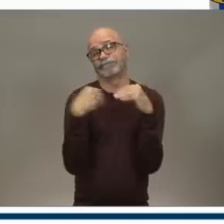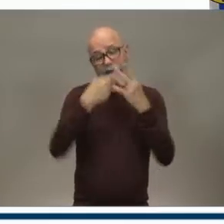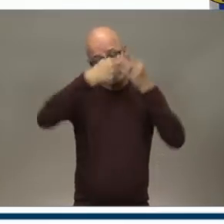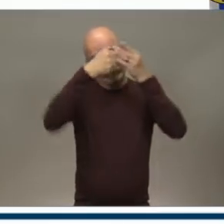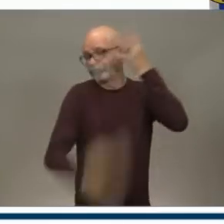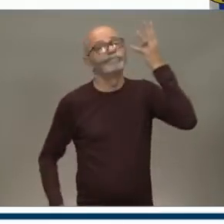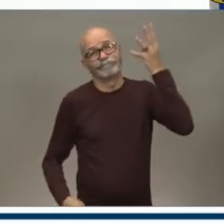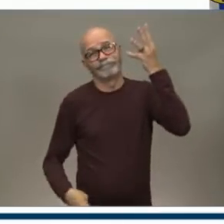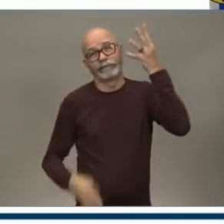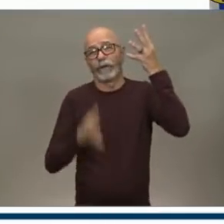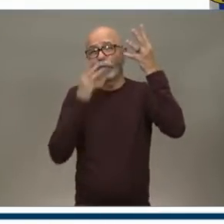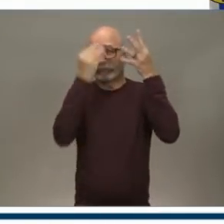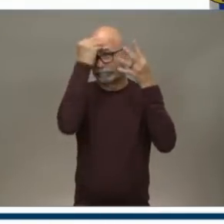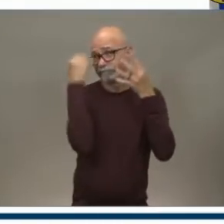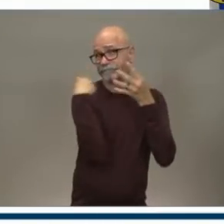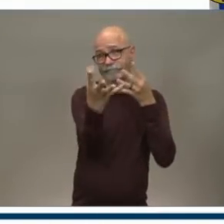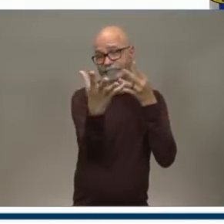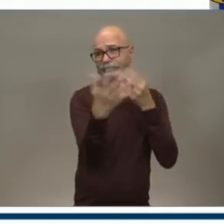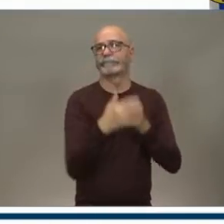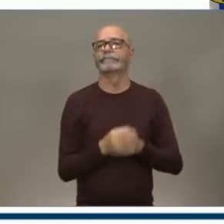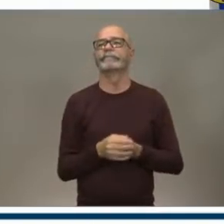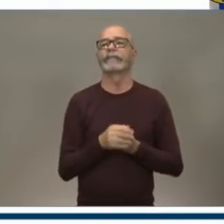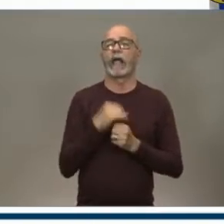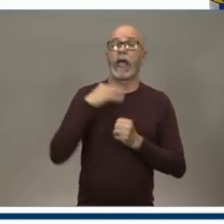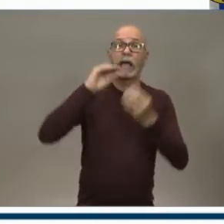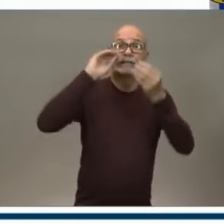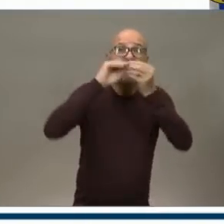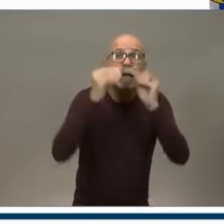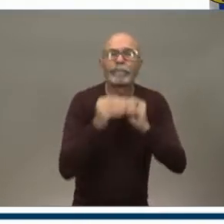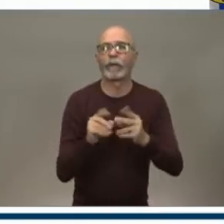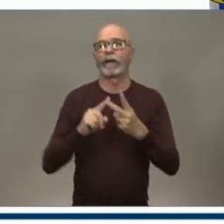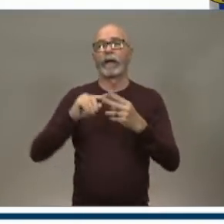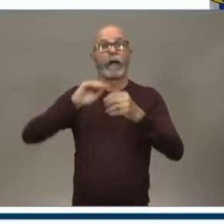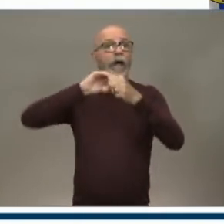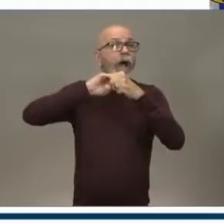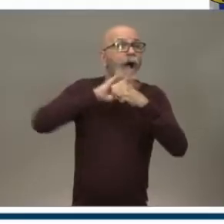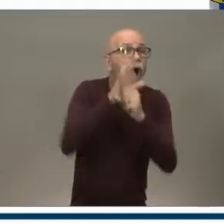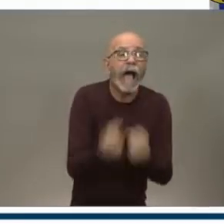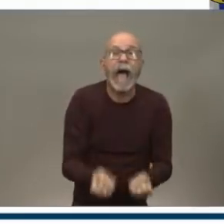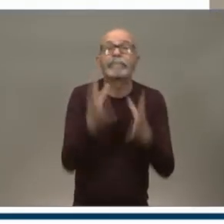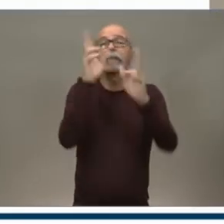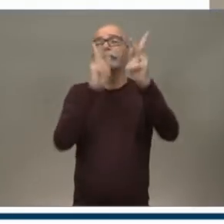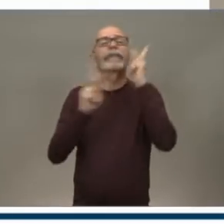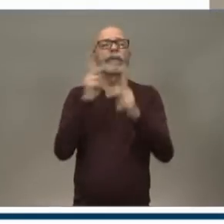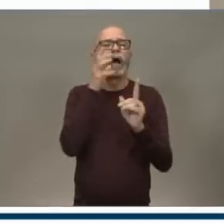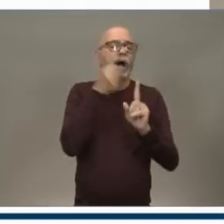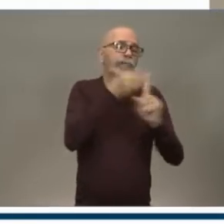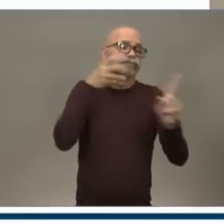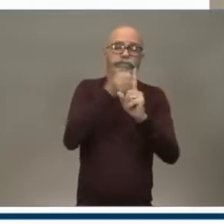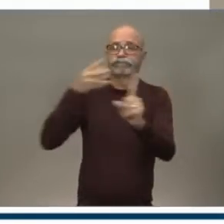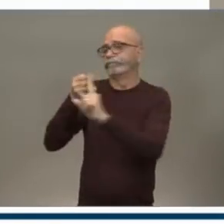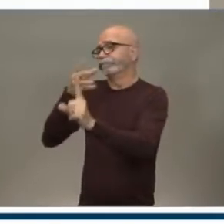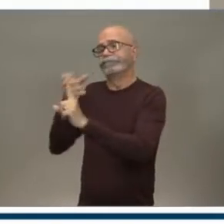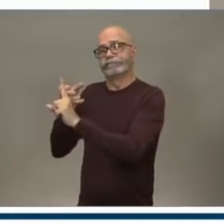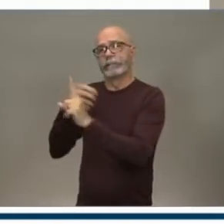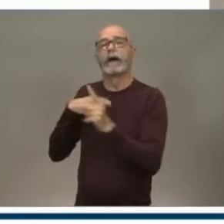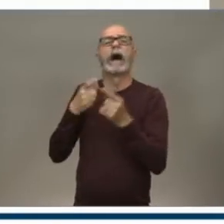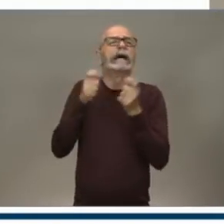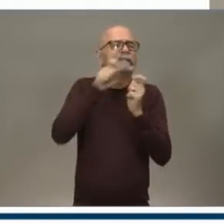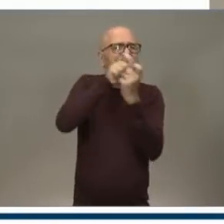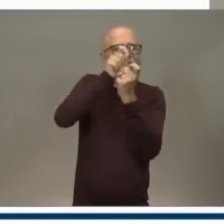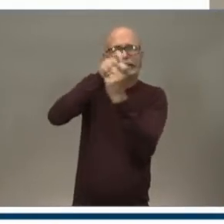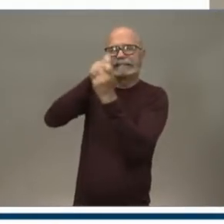of the new cases and case numbers and talk about the school cases, and then update you on the overall picture and